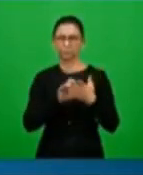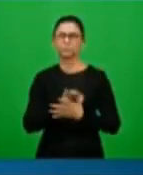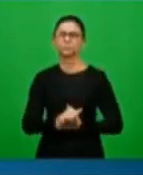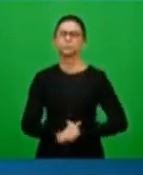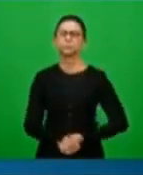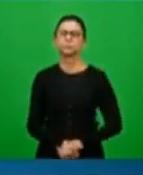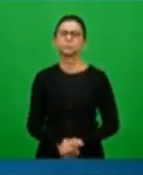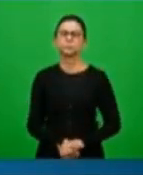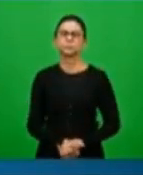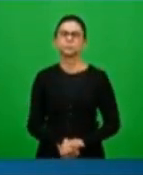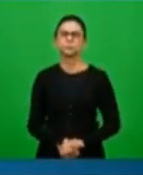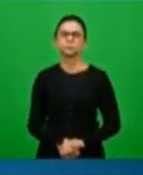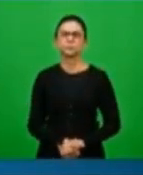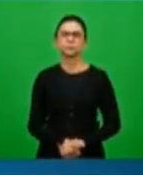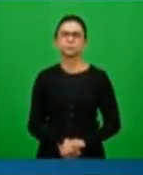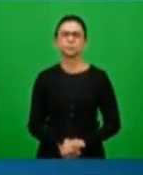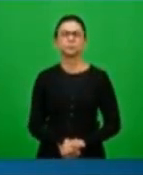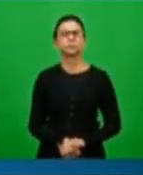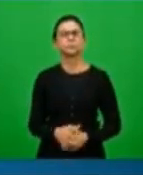9:15. The whole congregation with me.